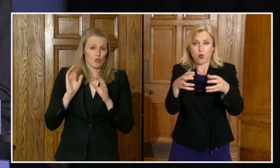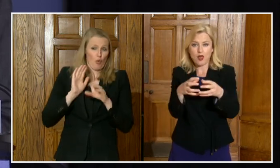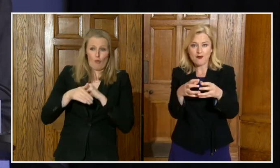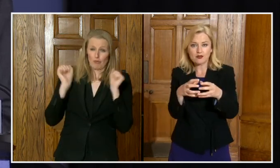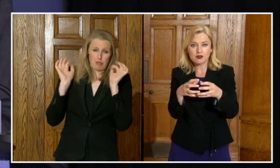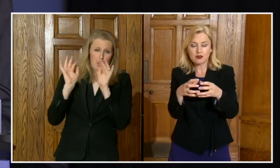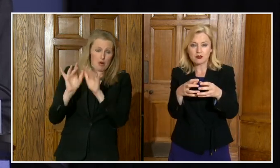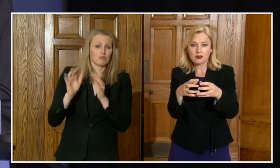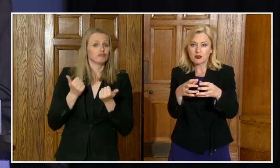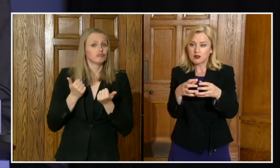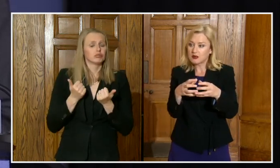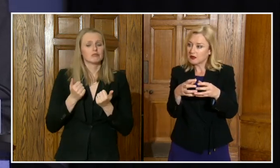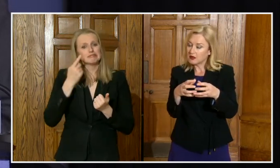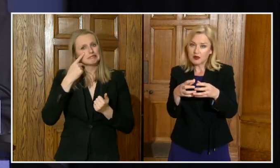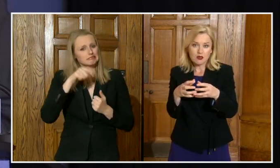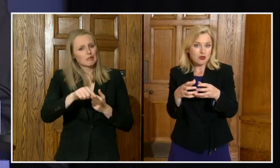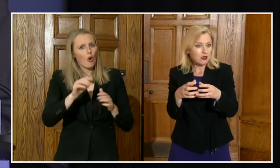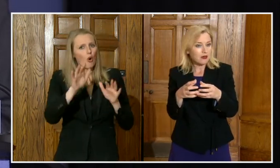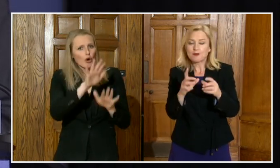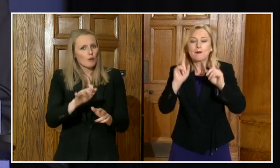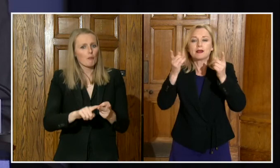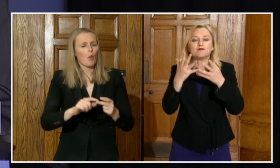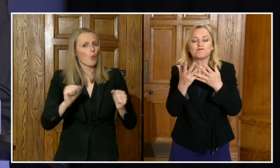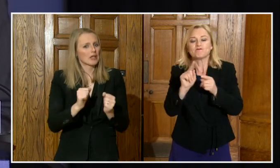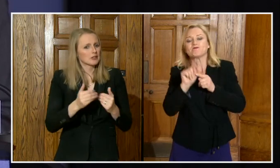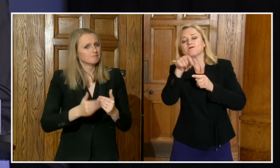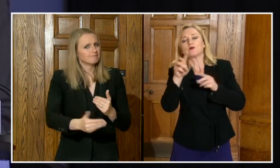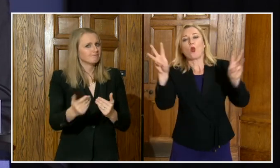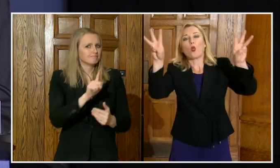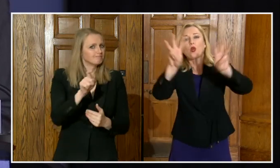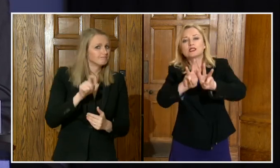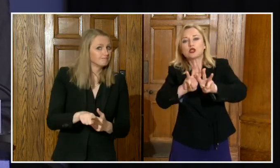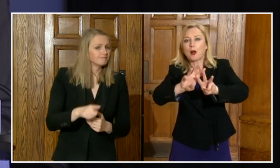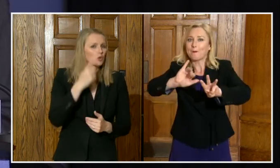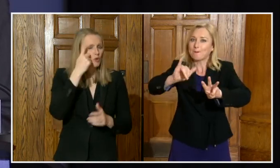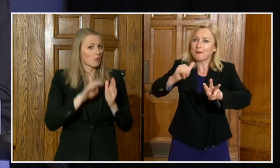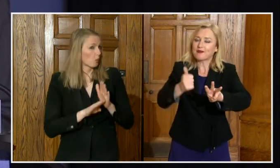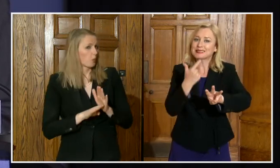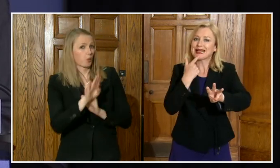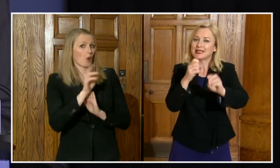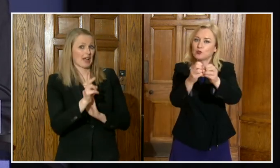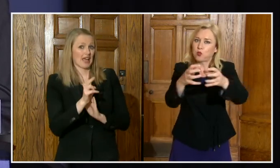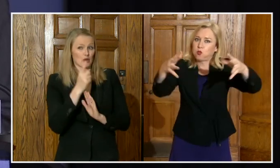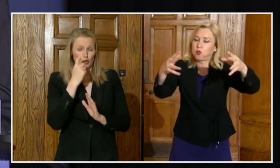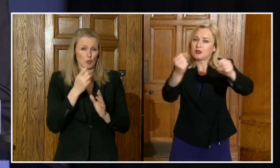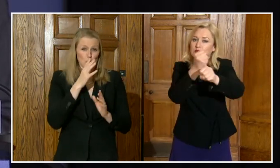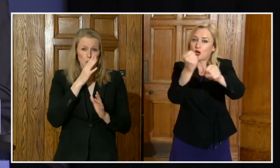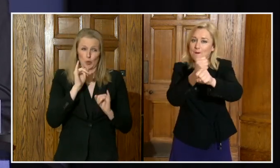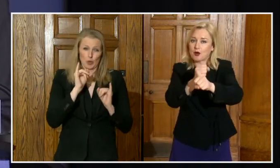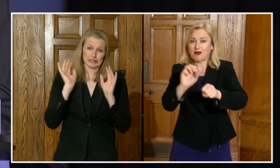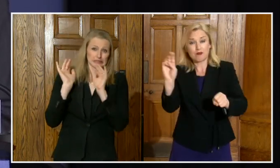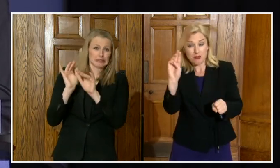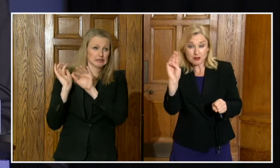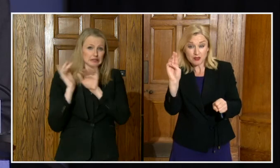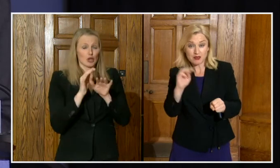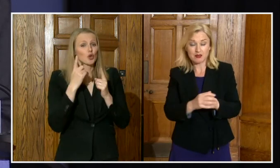a different matter into the autumn or into the winter when there is the potential for further waves, and we just need to bear that